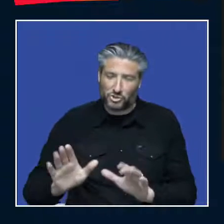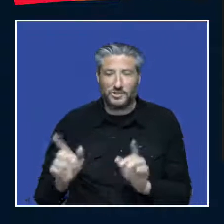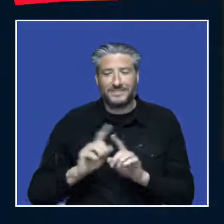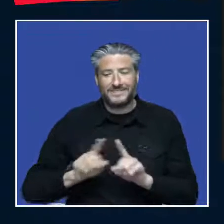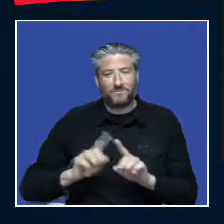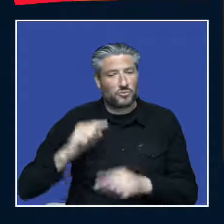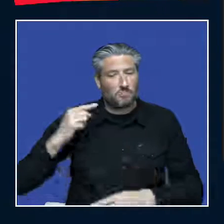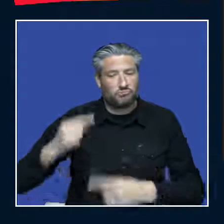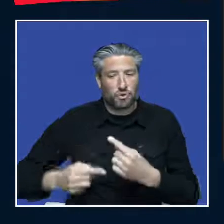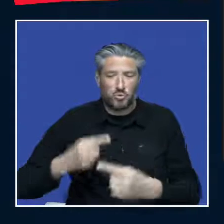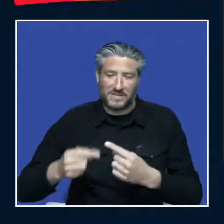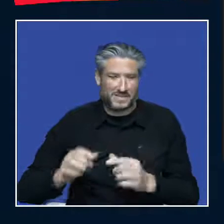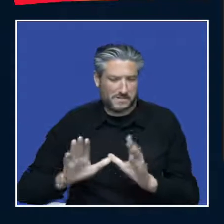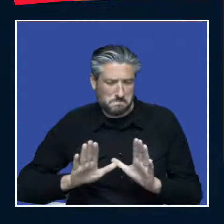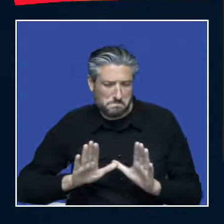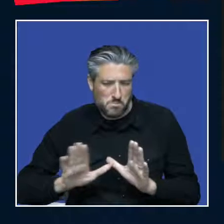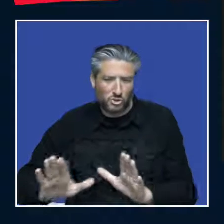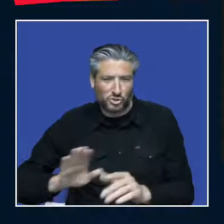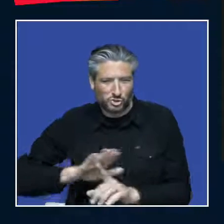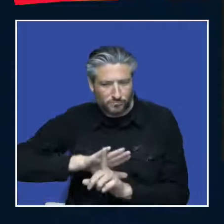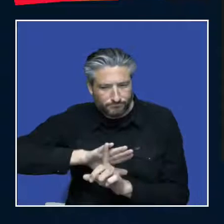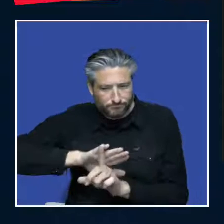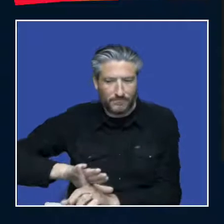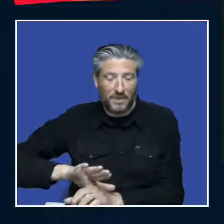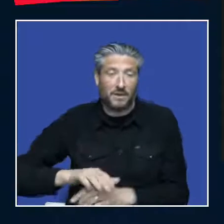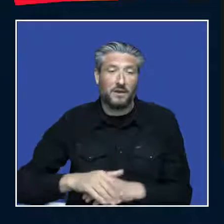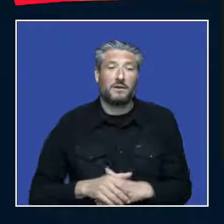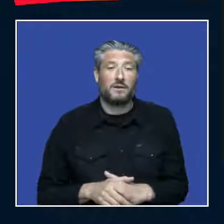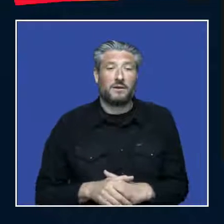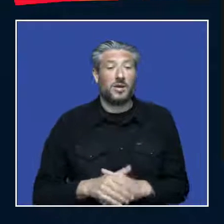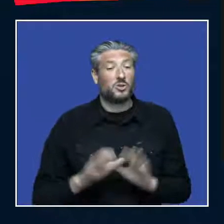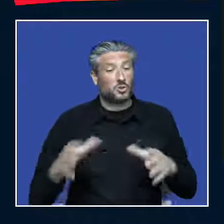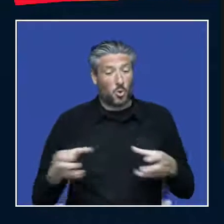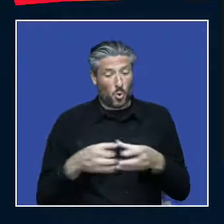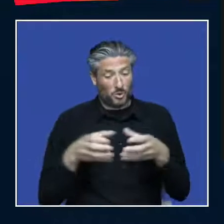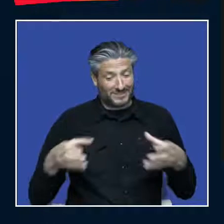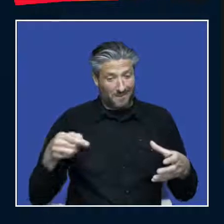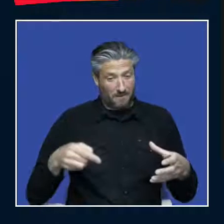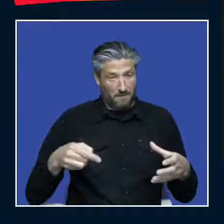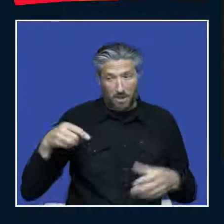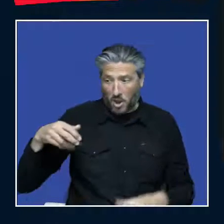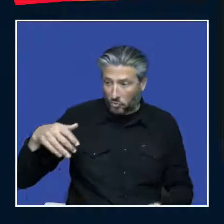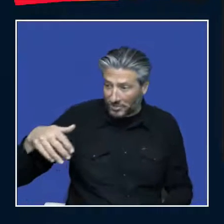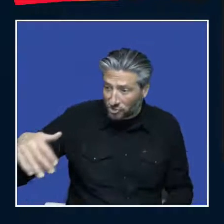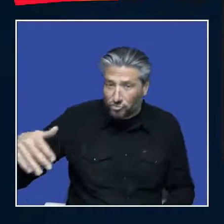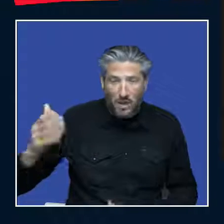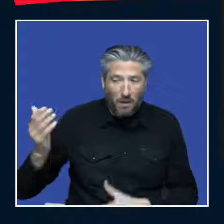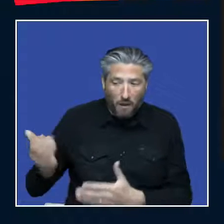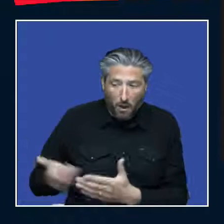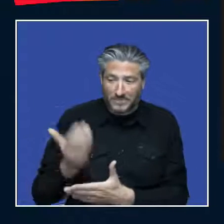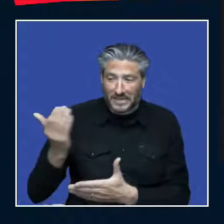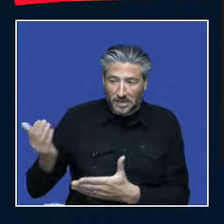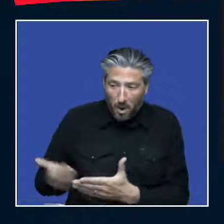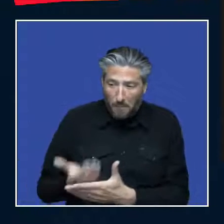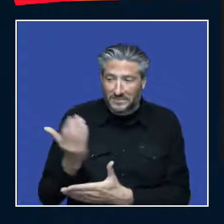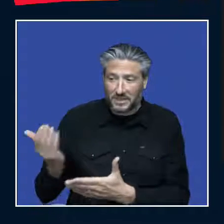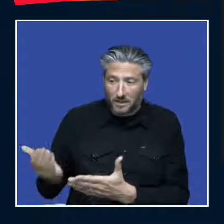like whenever something gets updated on my container registry, it will pull the new image and then start it for